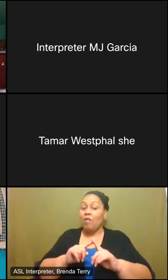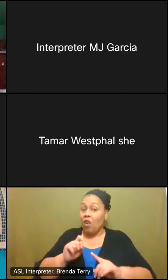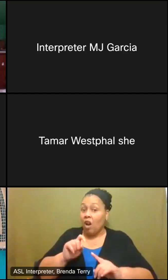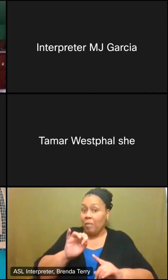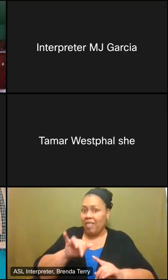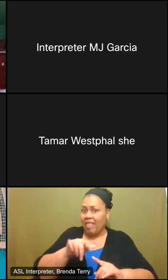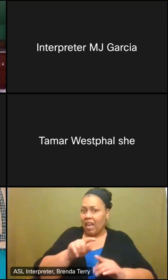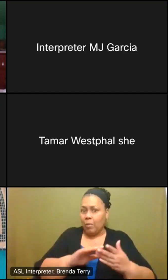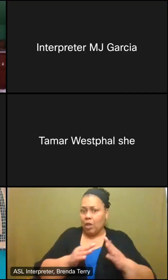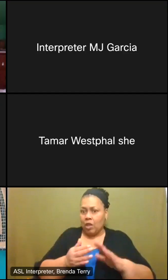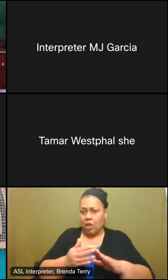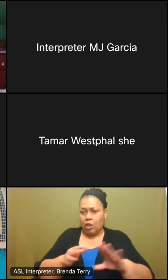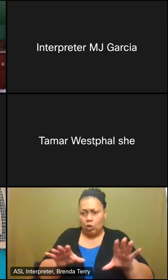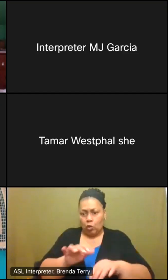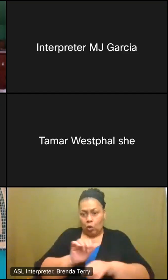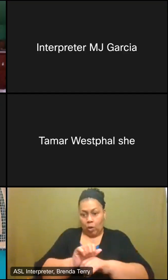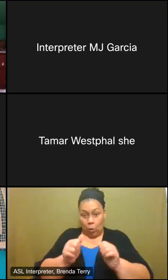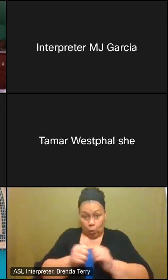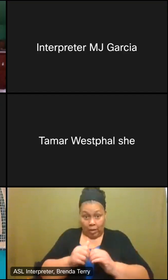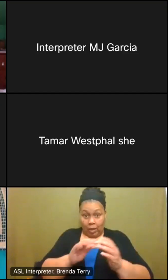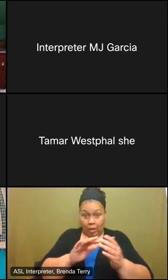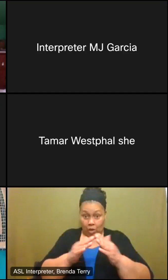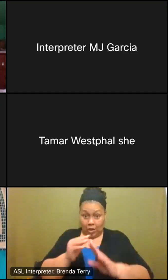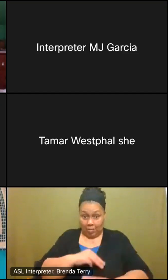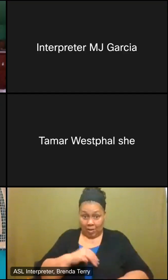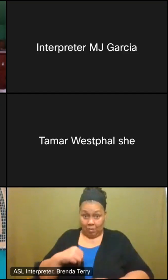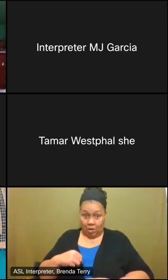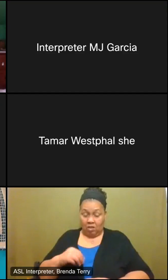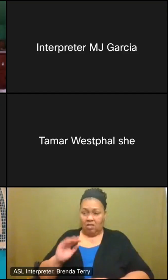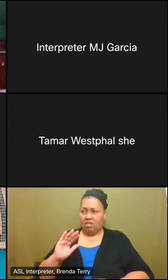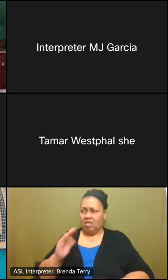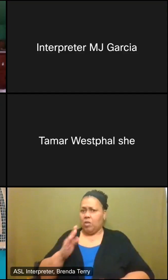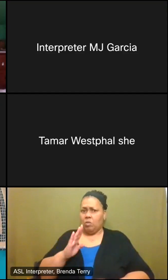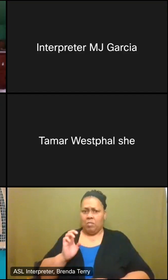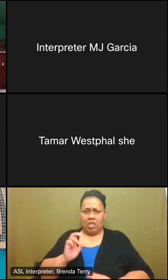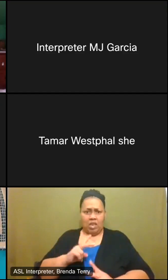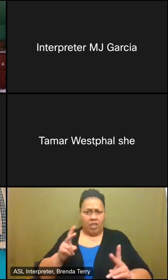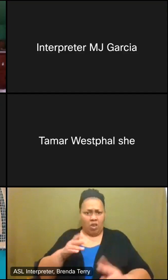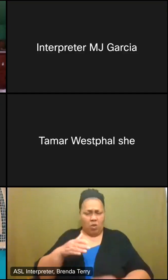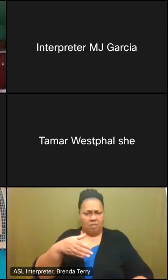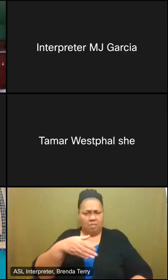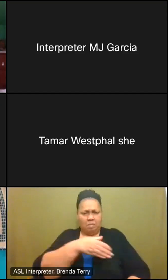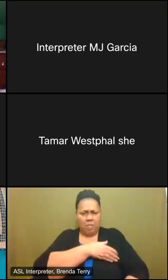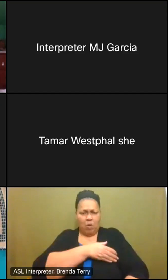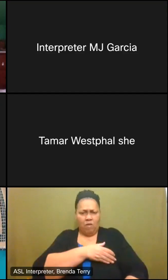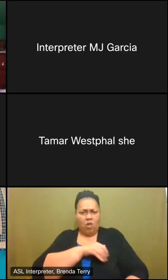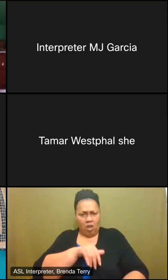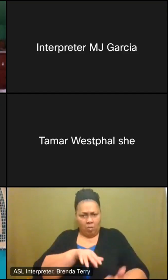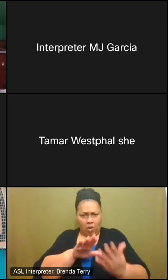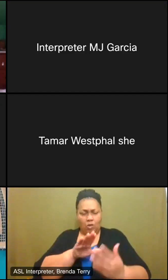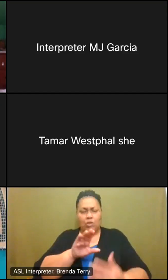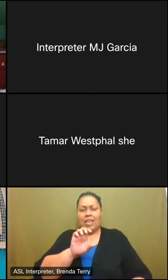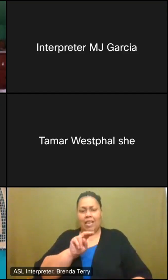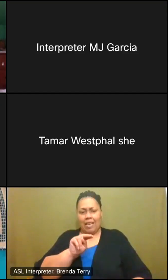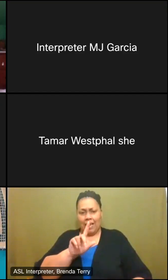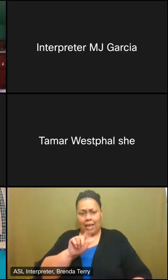with community members. And so that seems to be a really powerful approach that Enlace has taken. So I didn't know if you